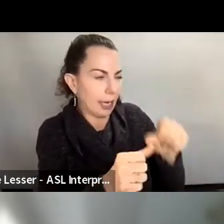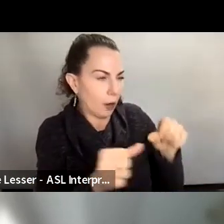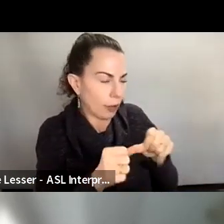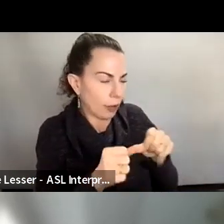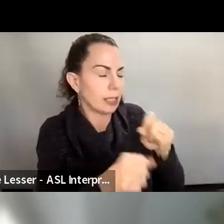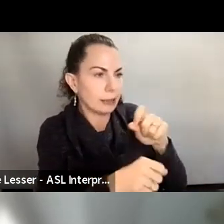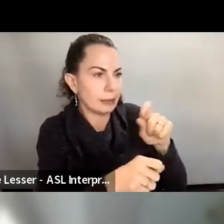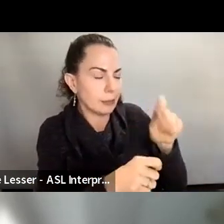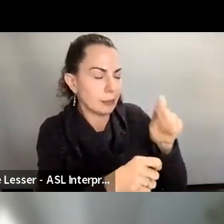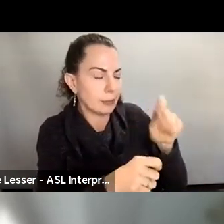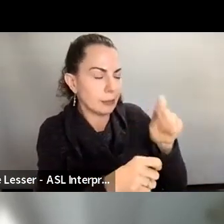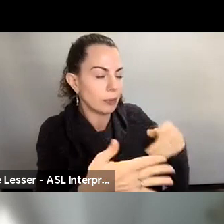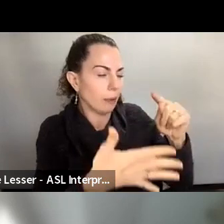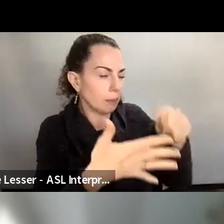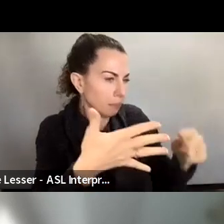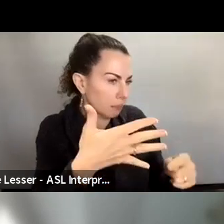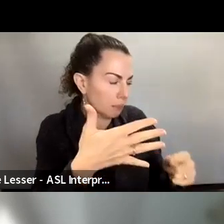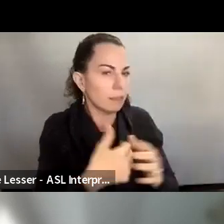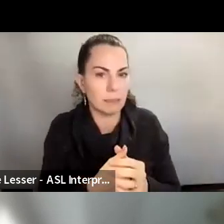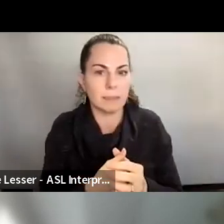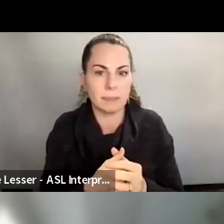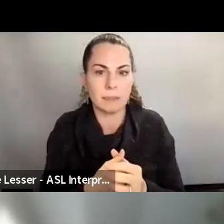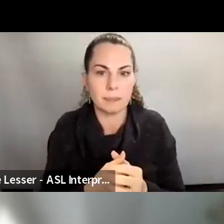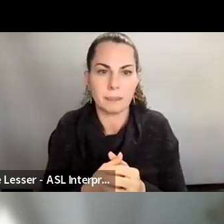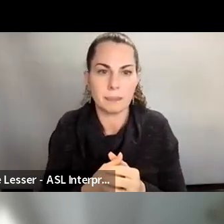that were identified.